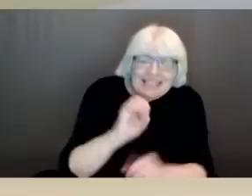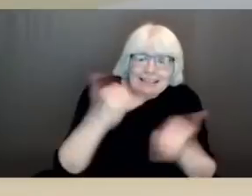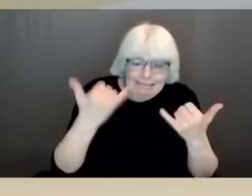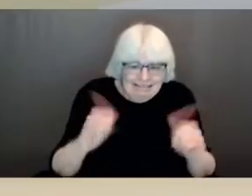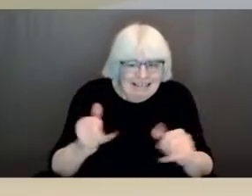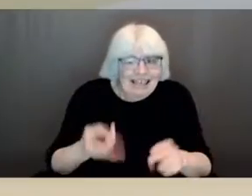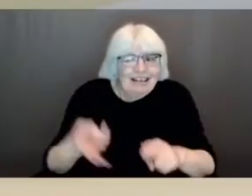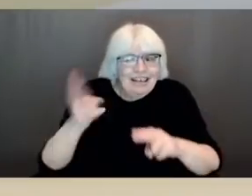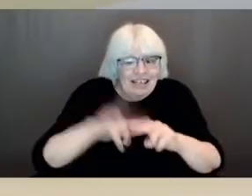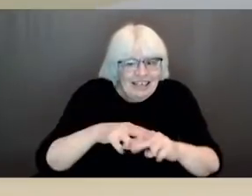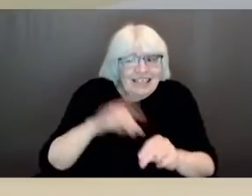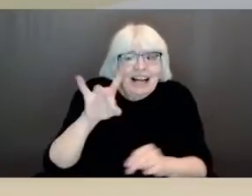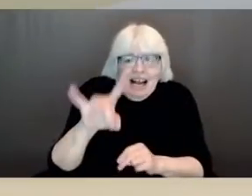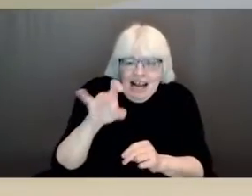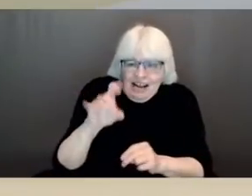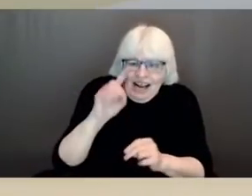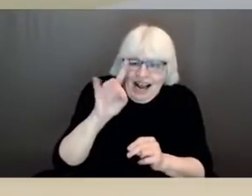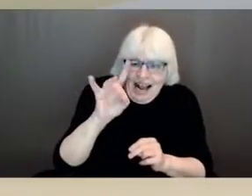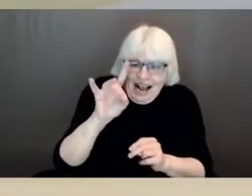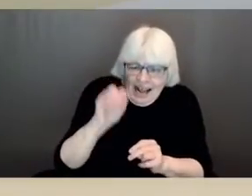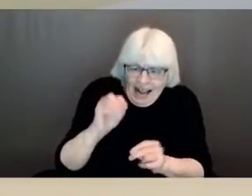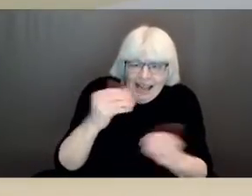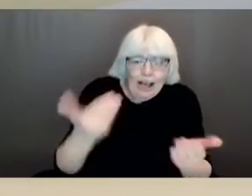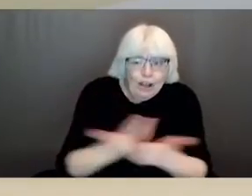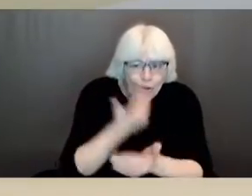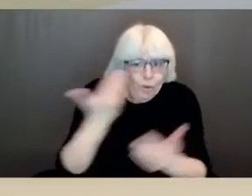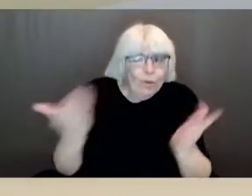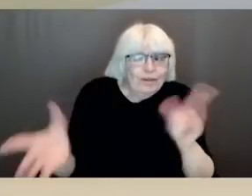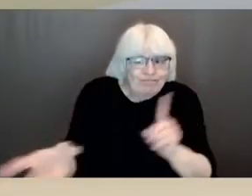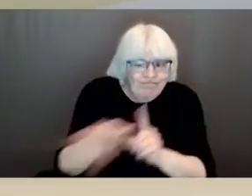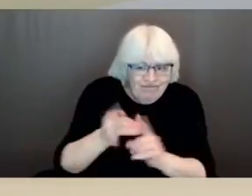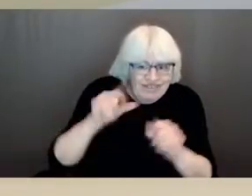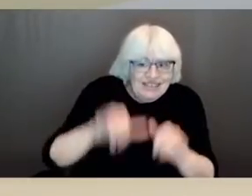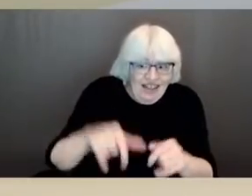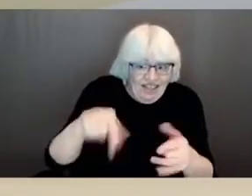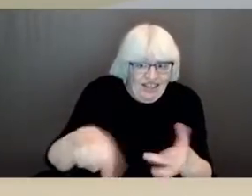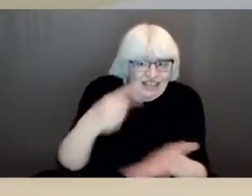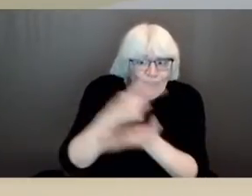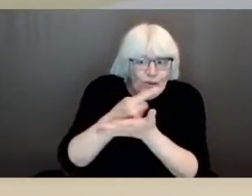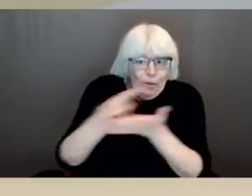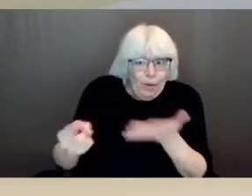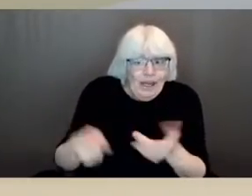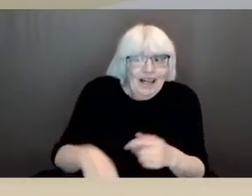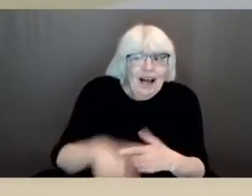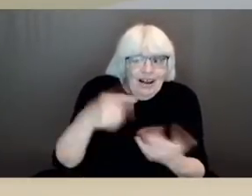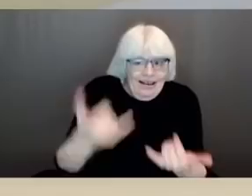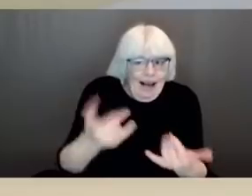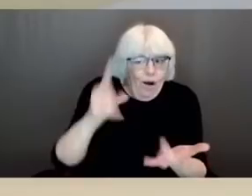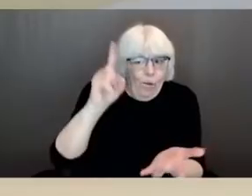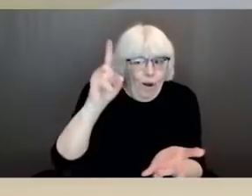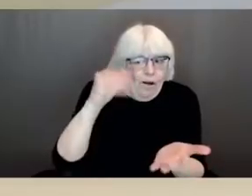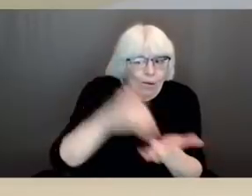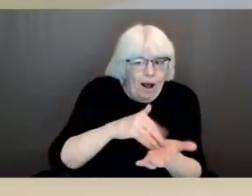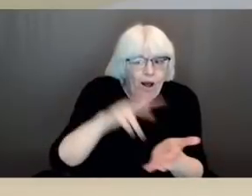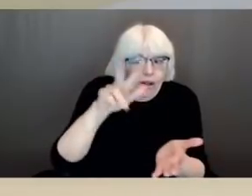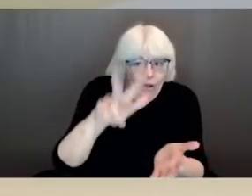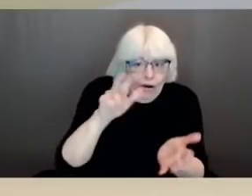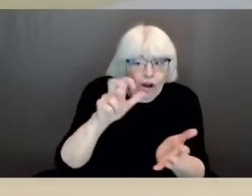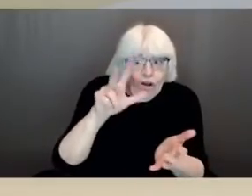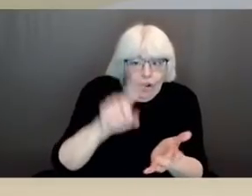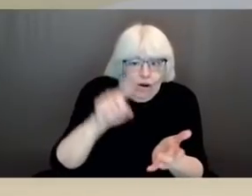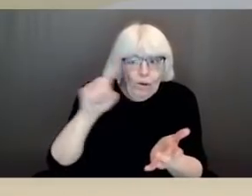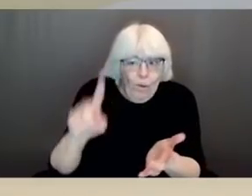in the past week. There are now 1,331 active cases in the region